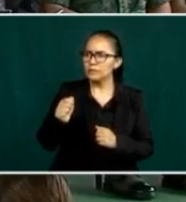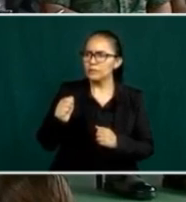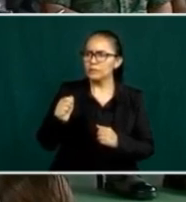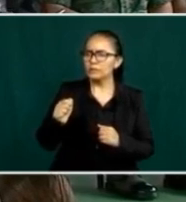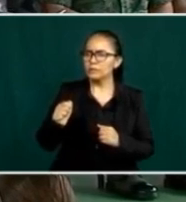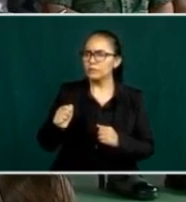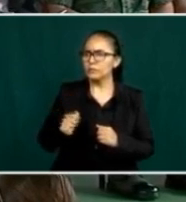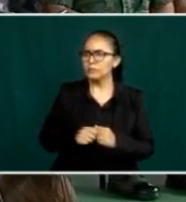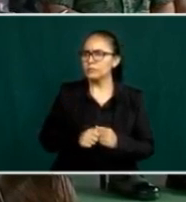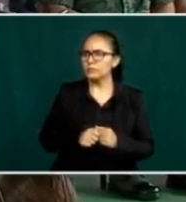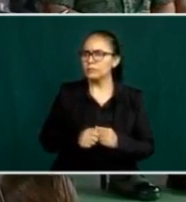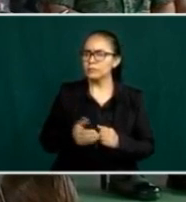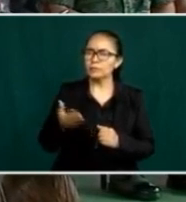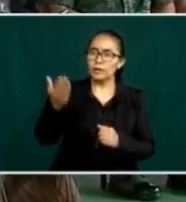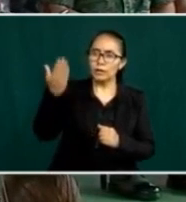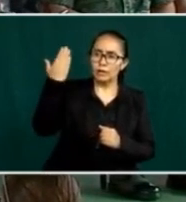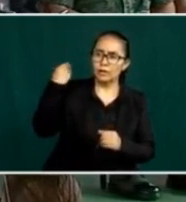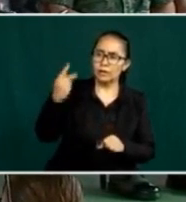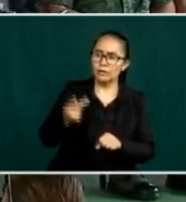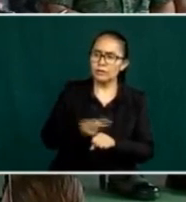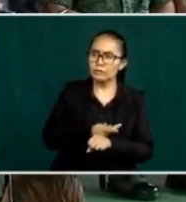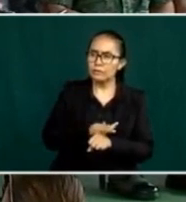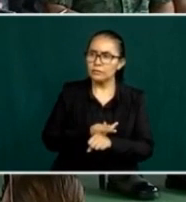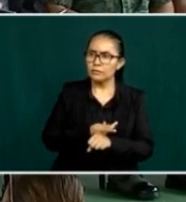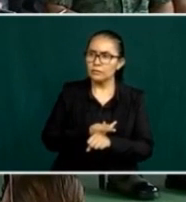would it mean? What happened